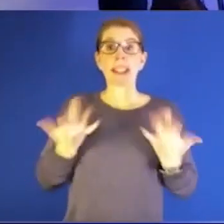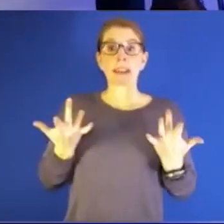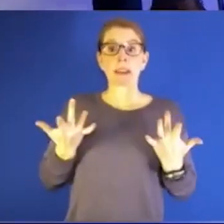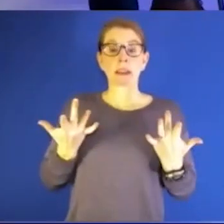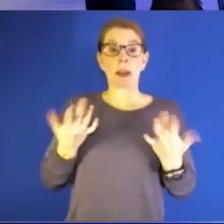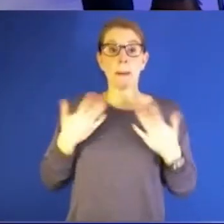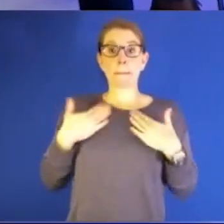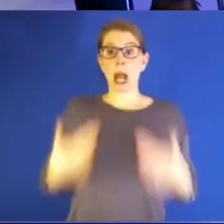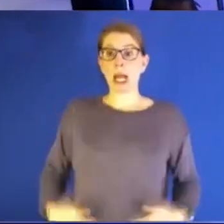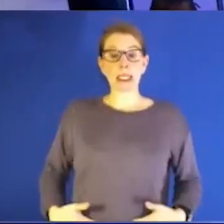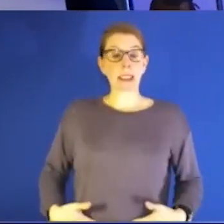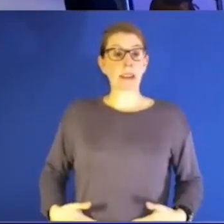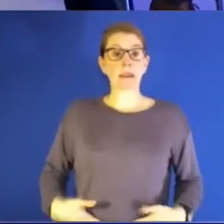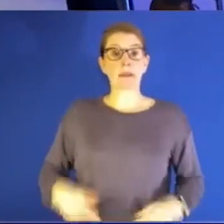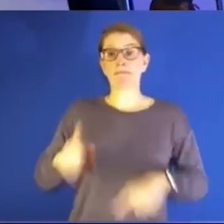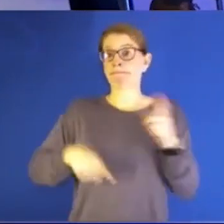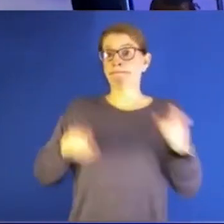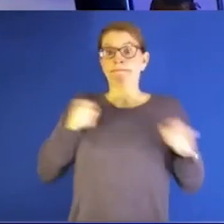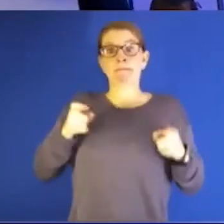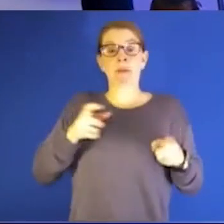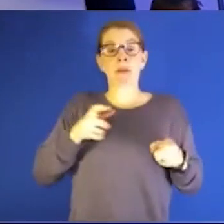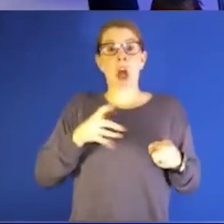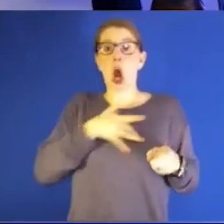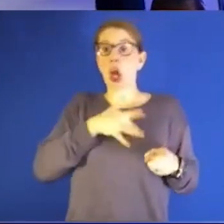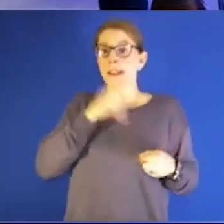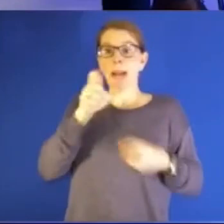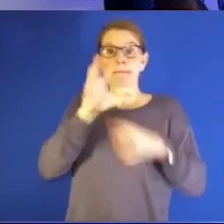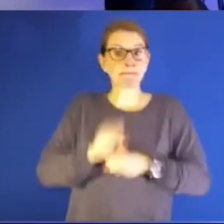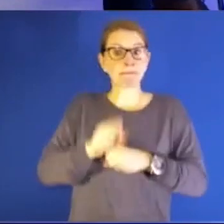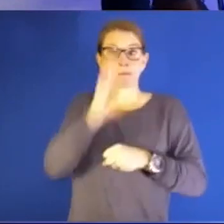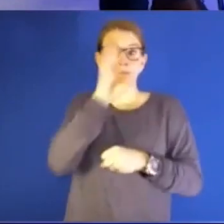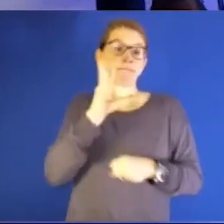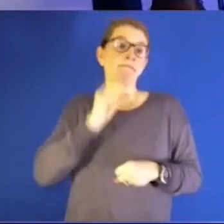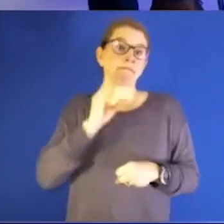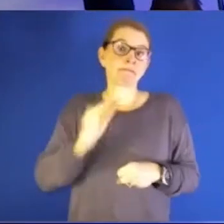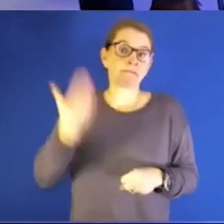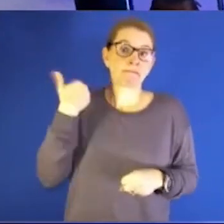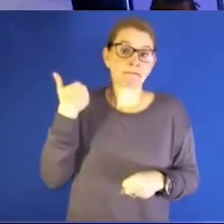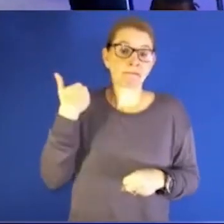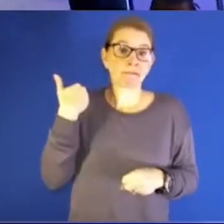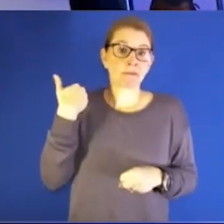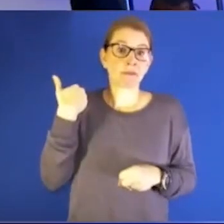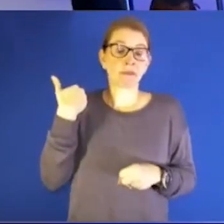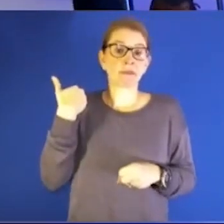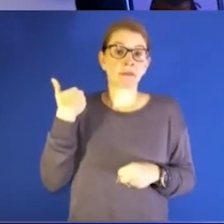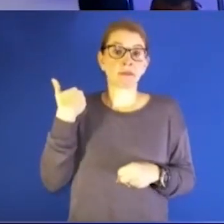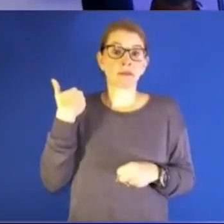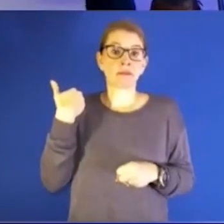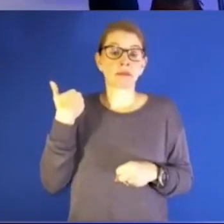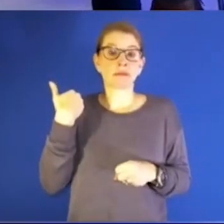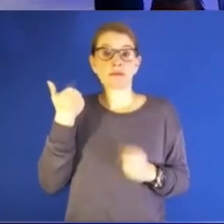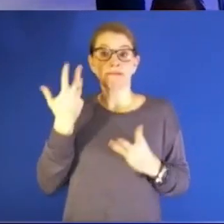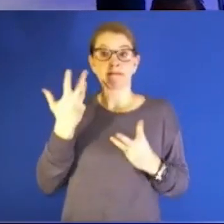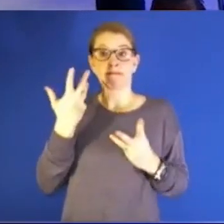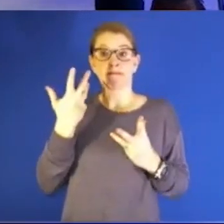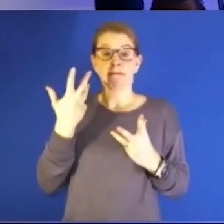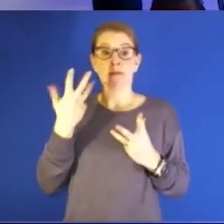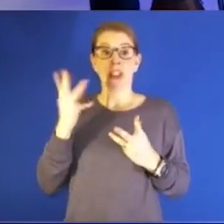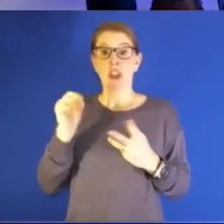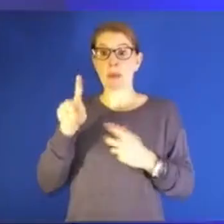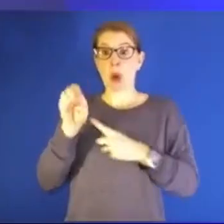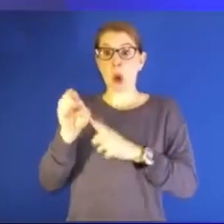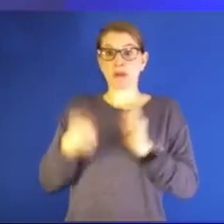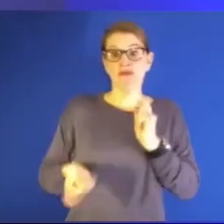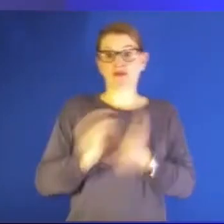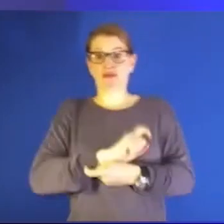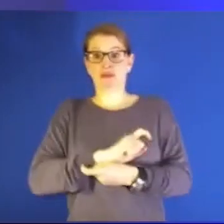is not used to, your heart is not used to, it's never experienced it before, and it's kind of sending it into some type of state or mode? Yeah, so we're not